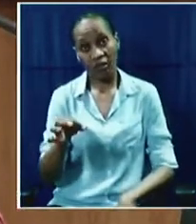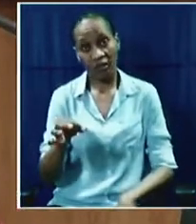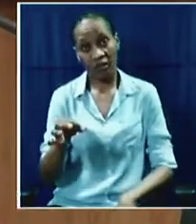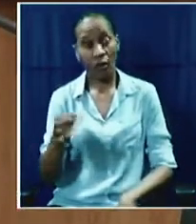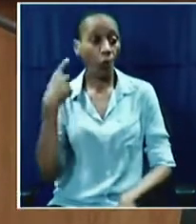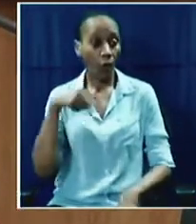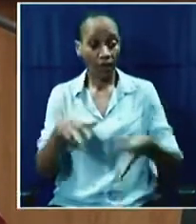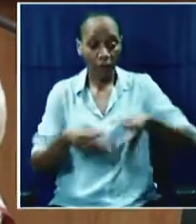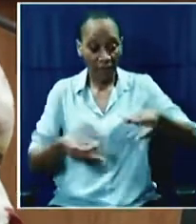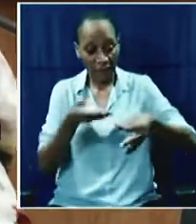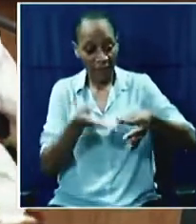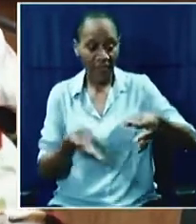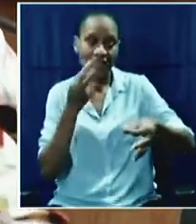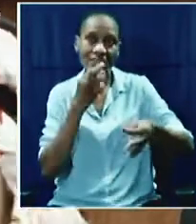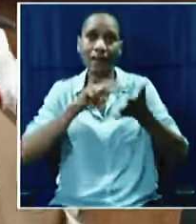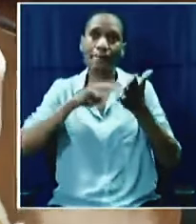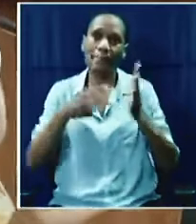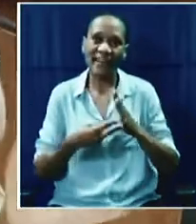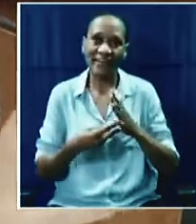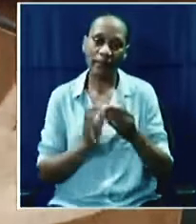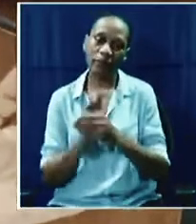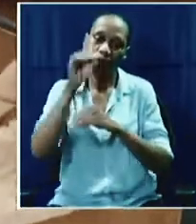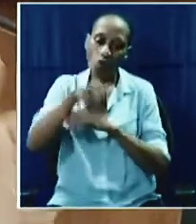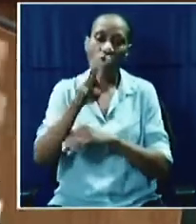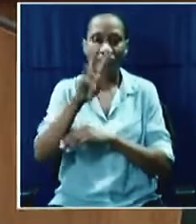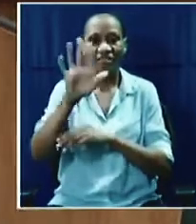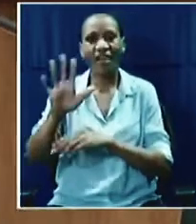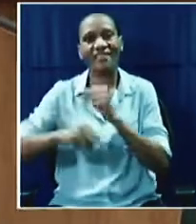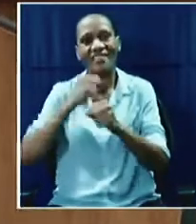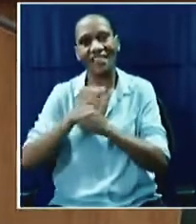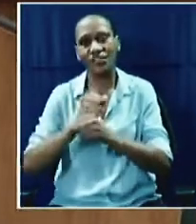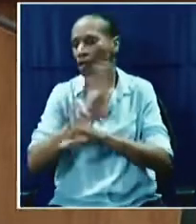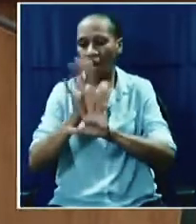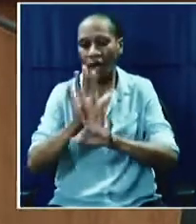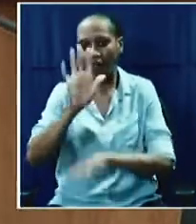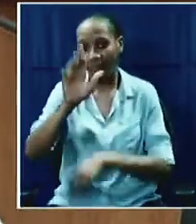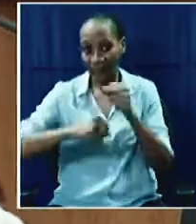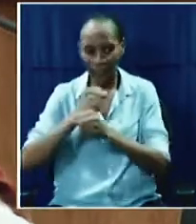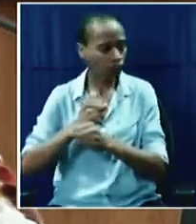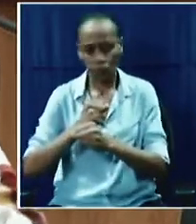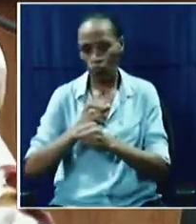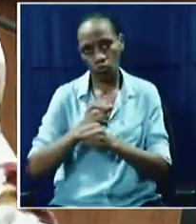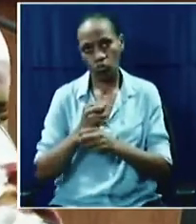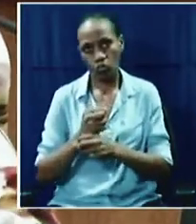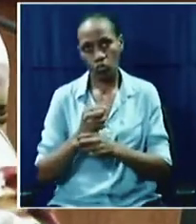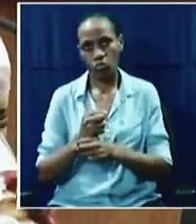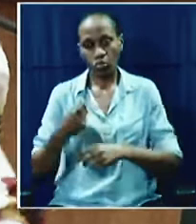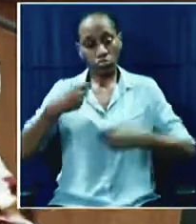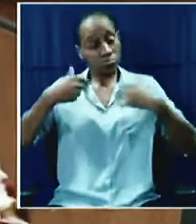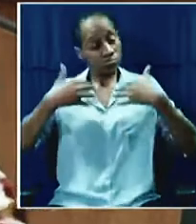paper says planning must be over 25 years, not 5 years. So we would like